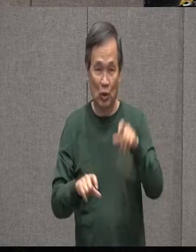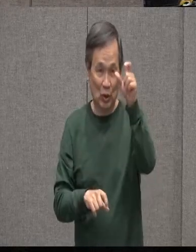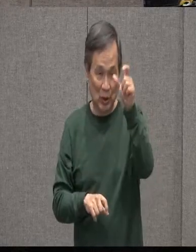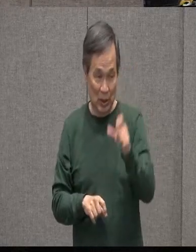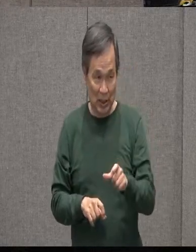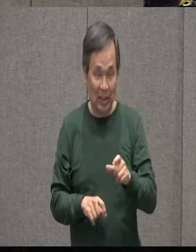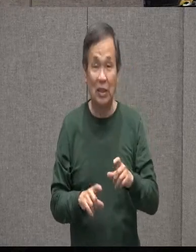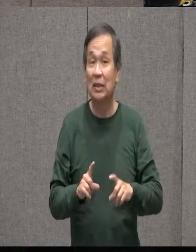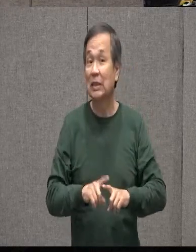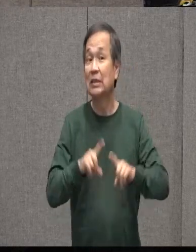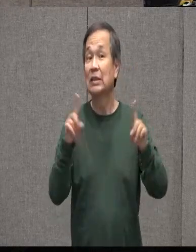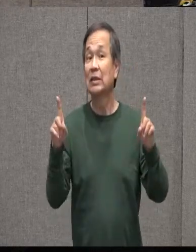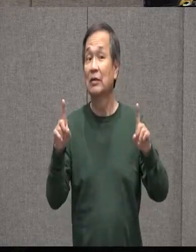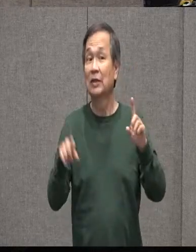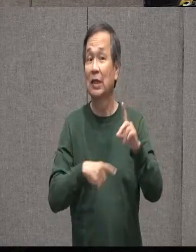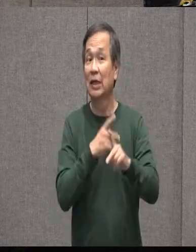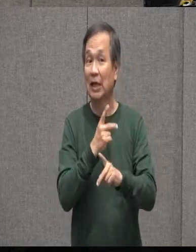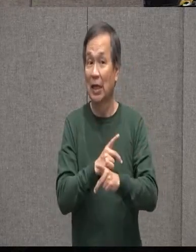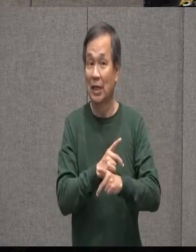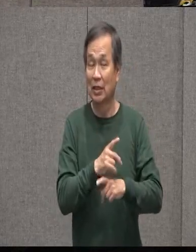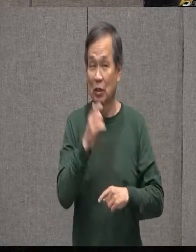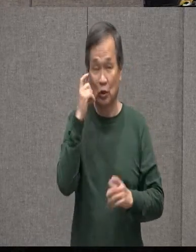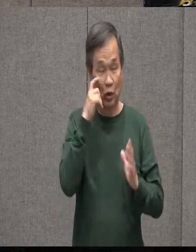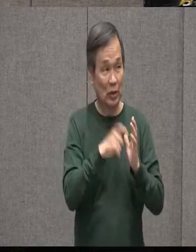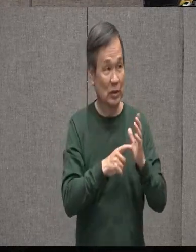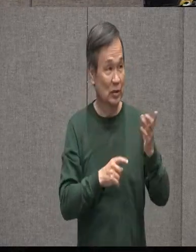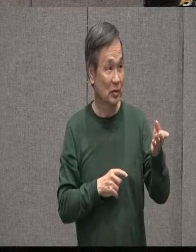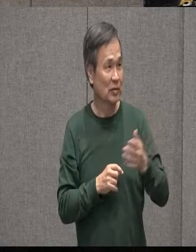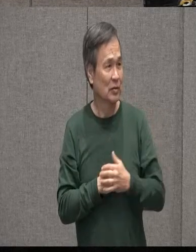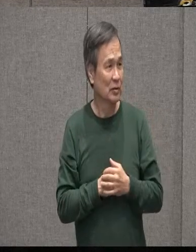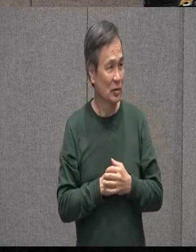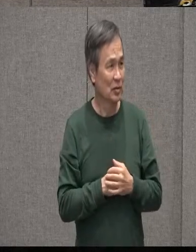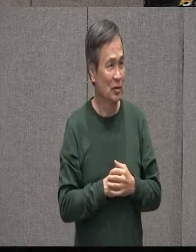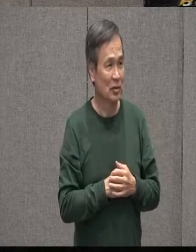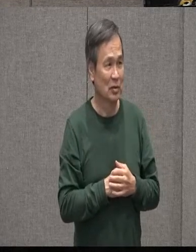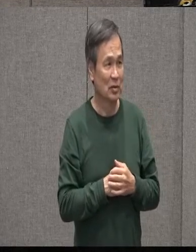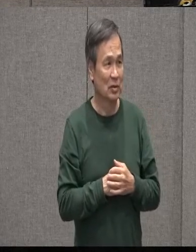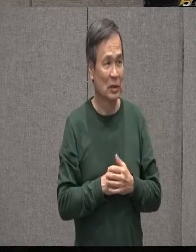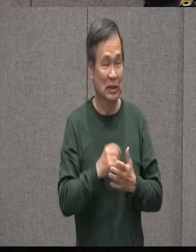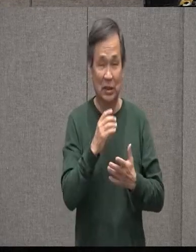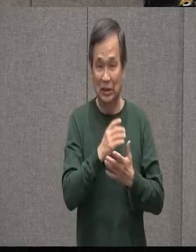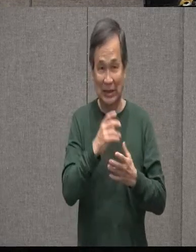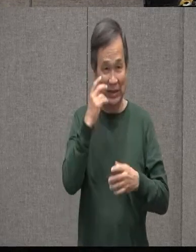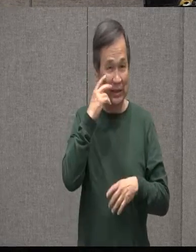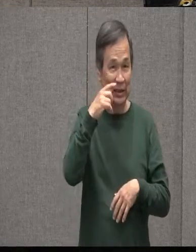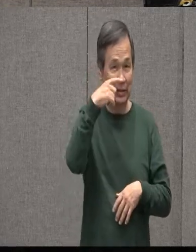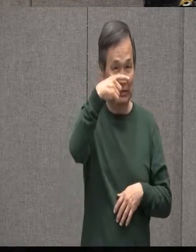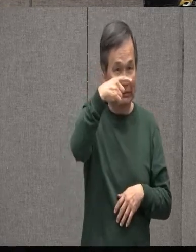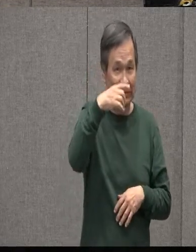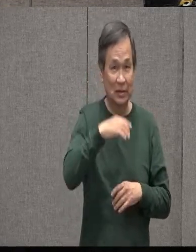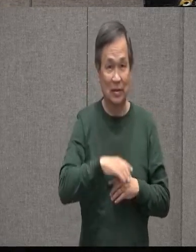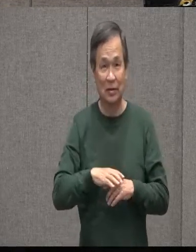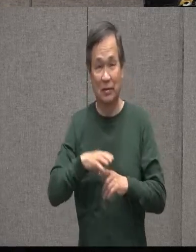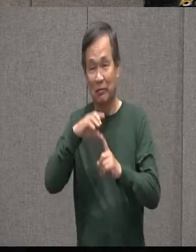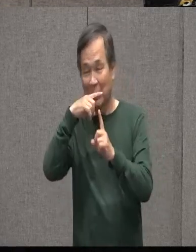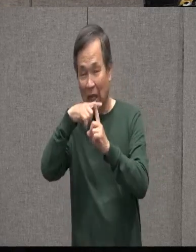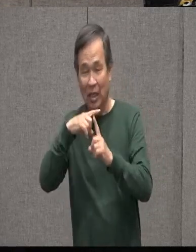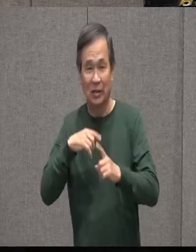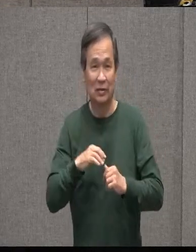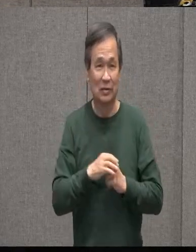some things that are different than any different puzzle that you may have seen before. First of all, because it is a